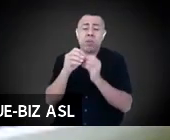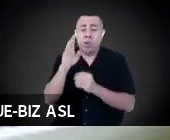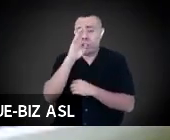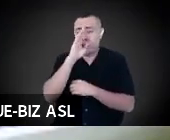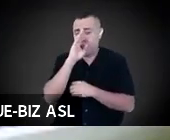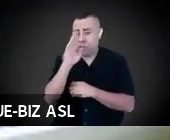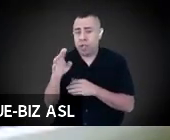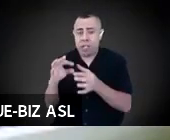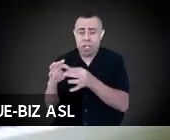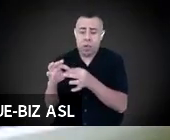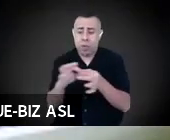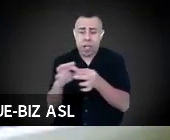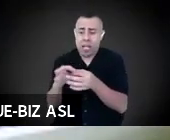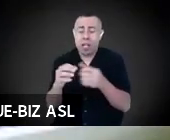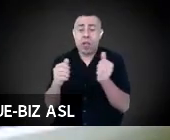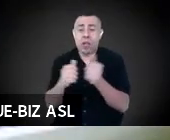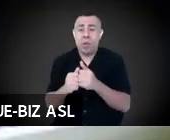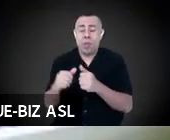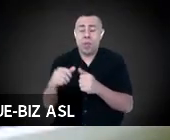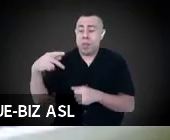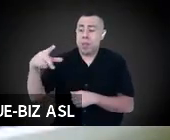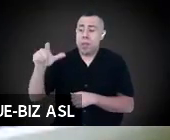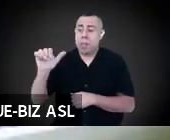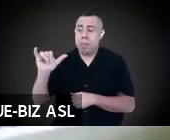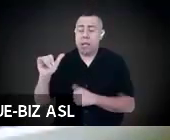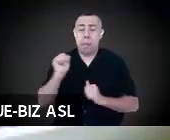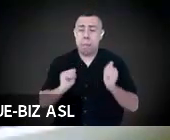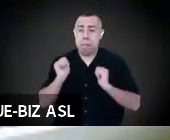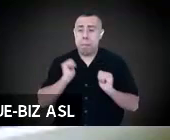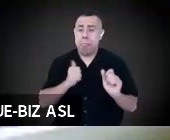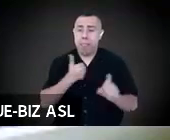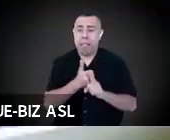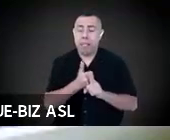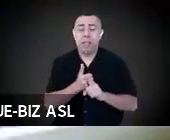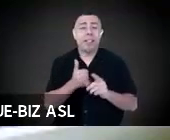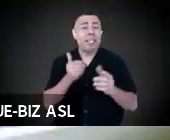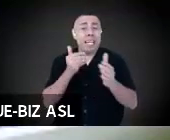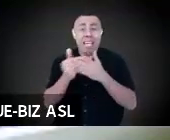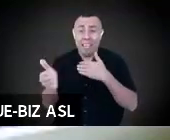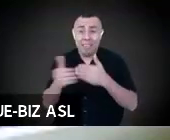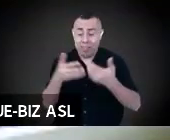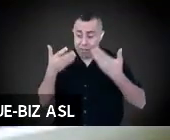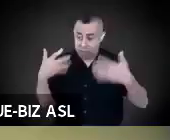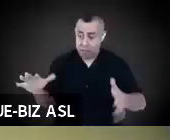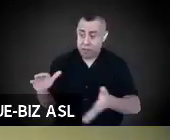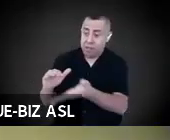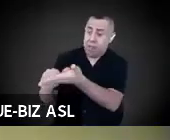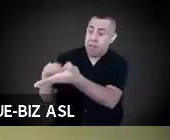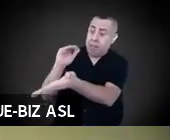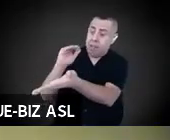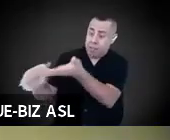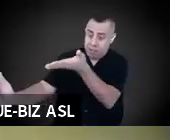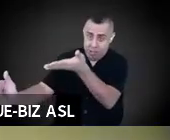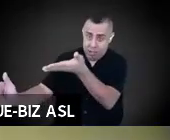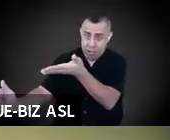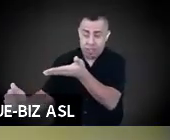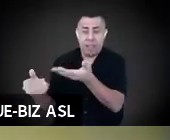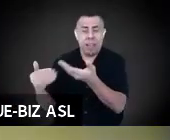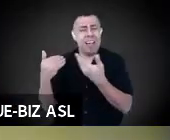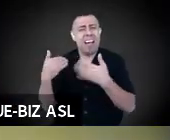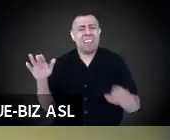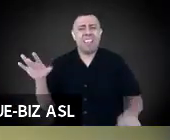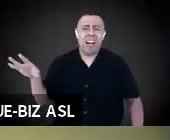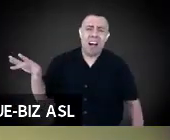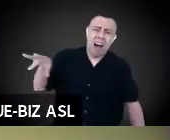is although you're exonerated, there's still this stain that you wear. Yeah. From then on